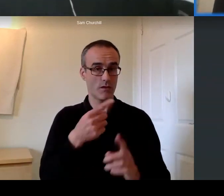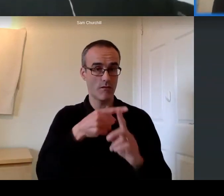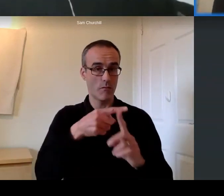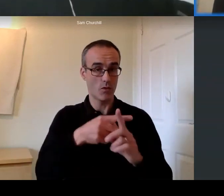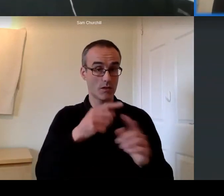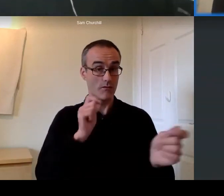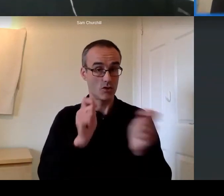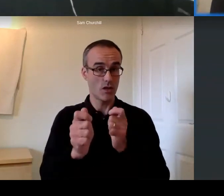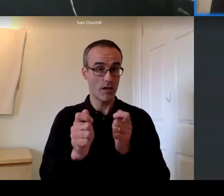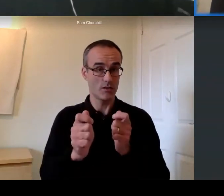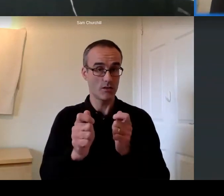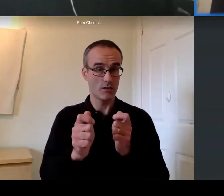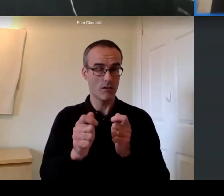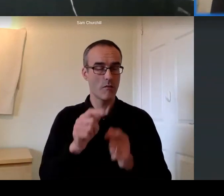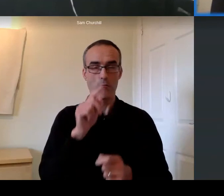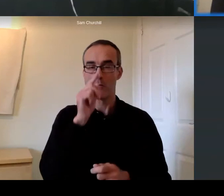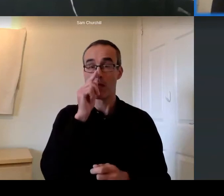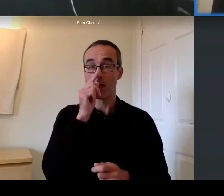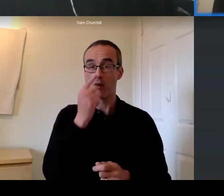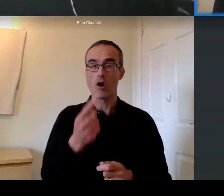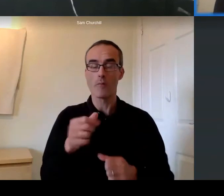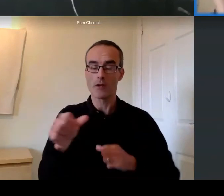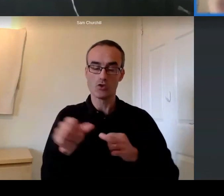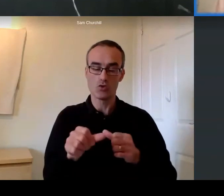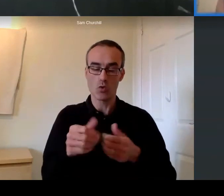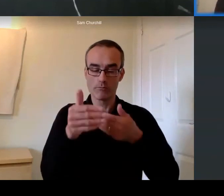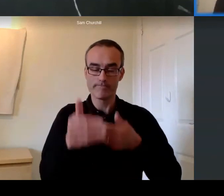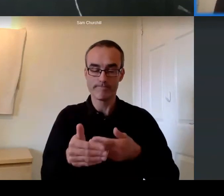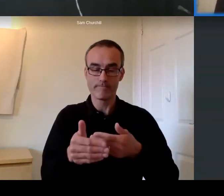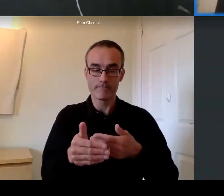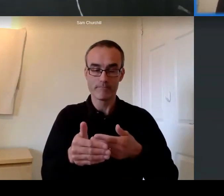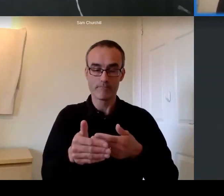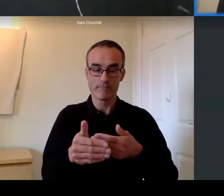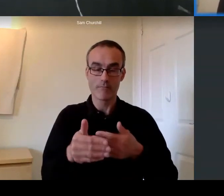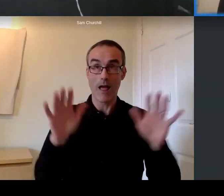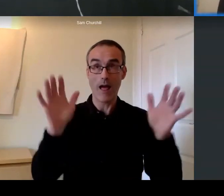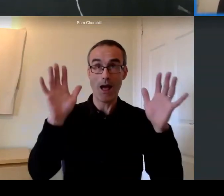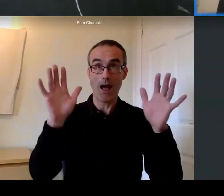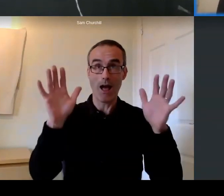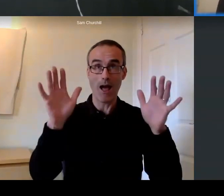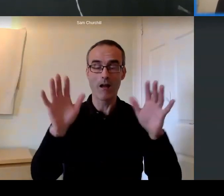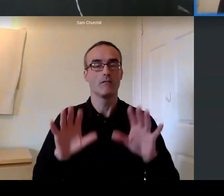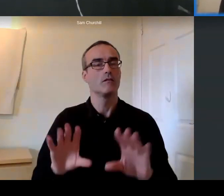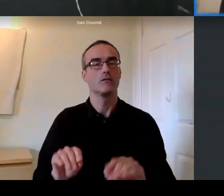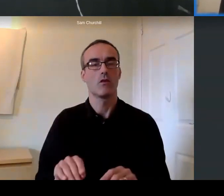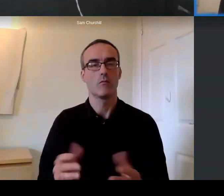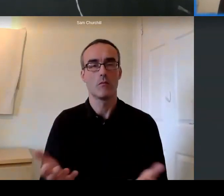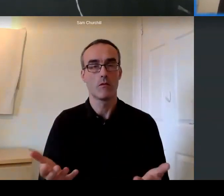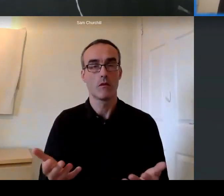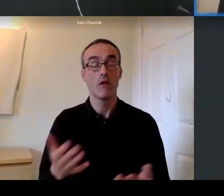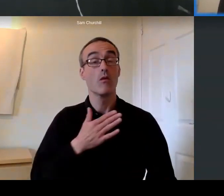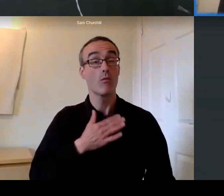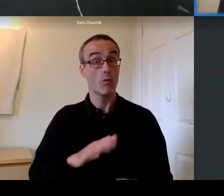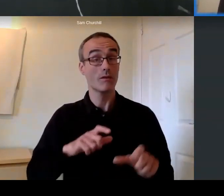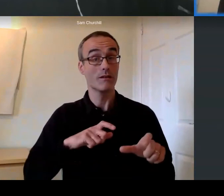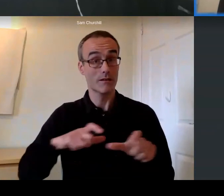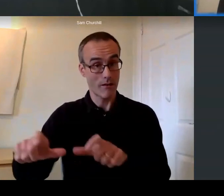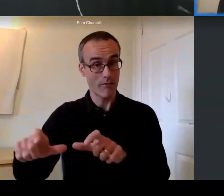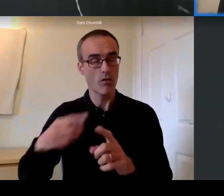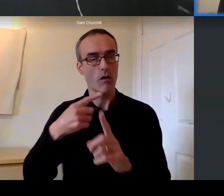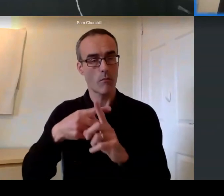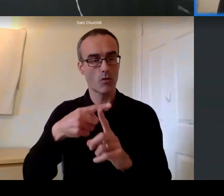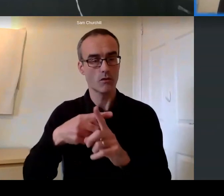momentum going. We don't want it to just be a trend, effectively. We want this to continue in terms of everyone